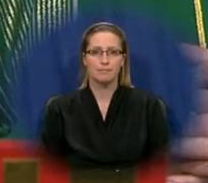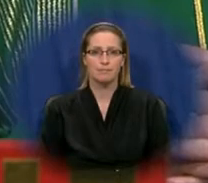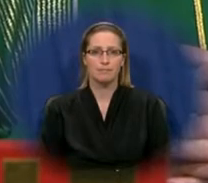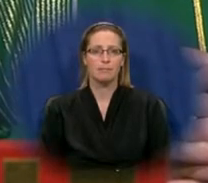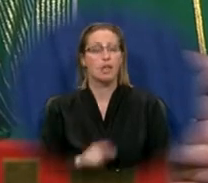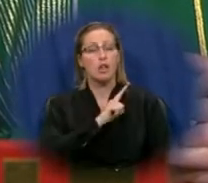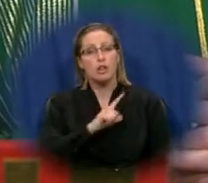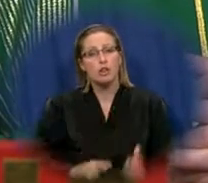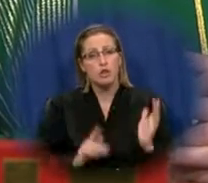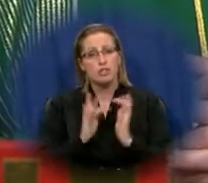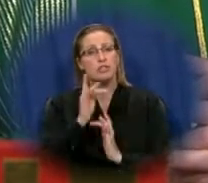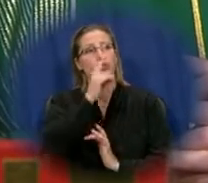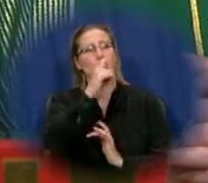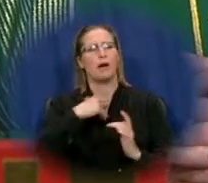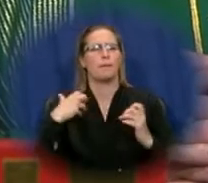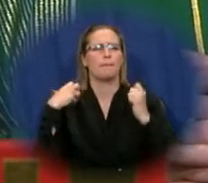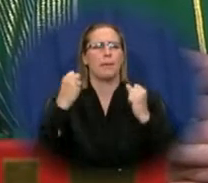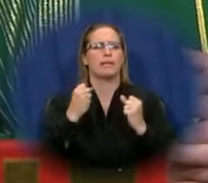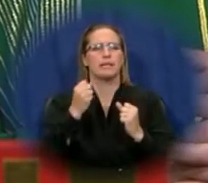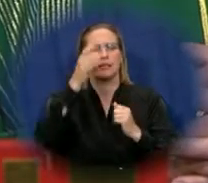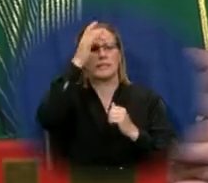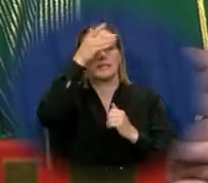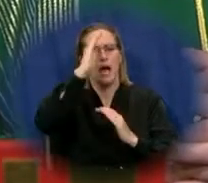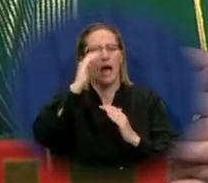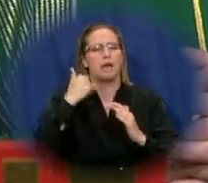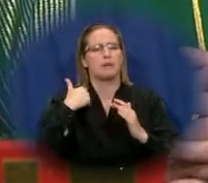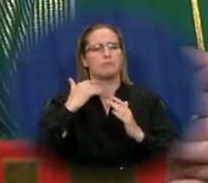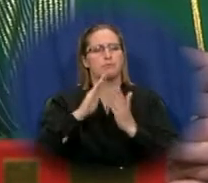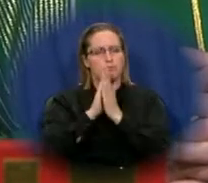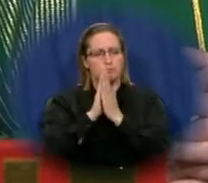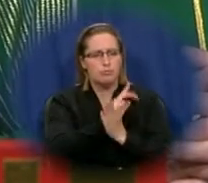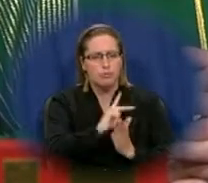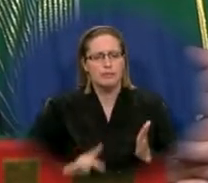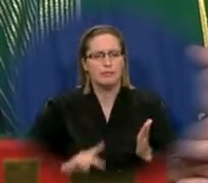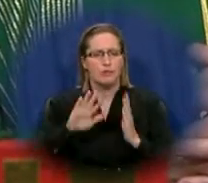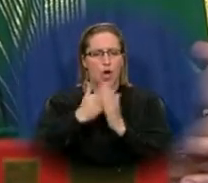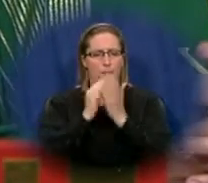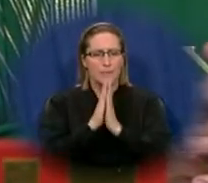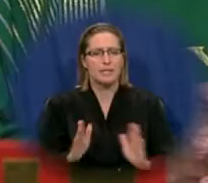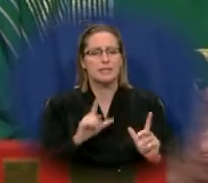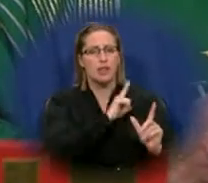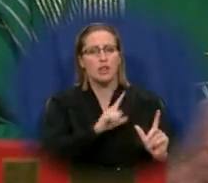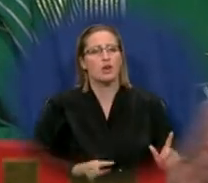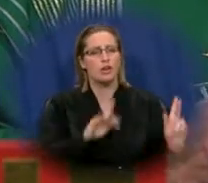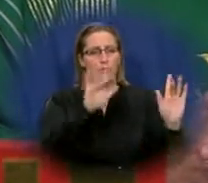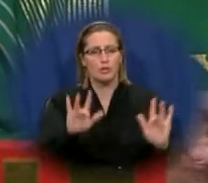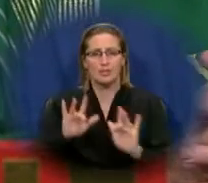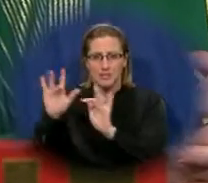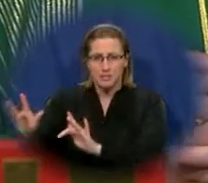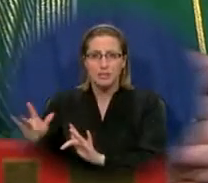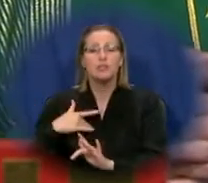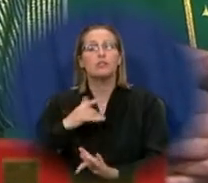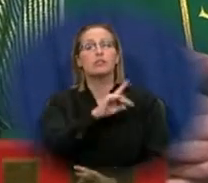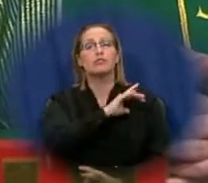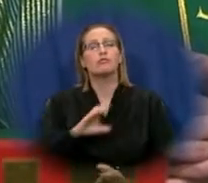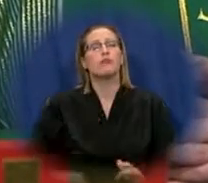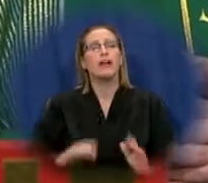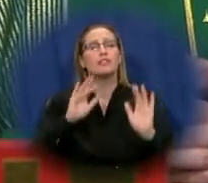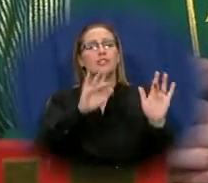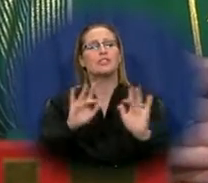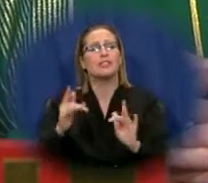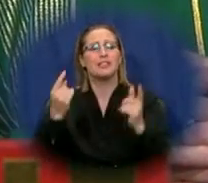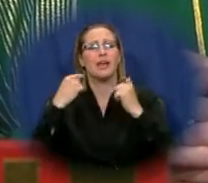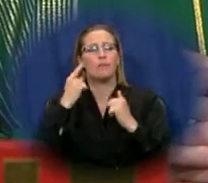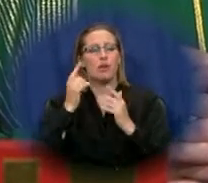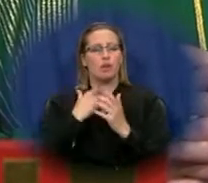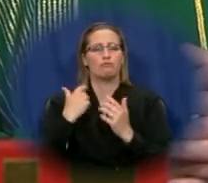Lord Jesus, you are mighty God and Prince of Peace. Lord, have mercy. Lord, have mercy. Christ Jesus, you came to reconcile us to one another